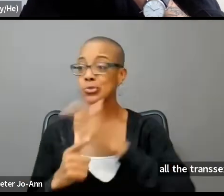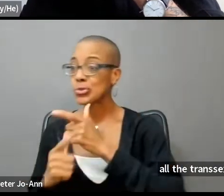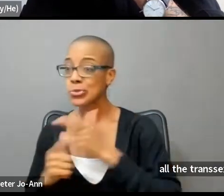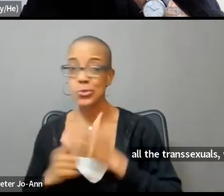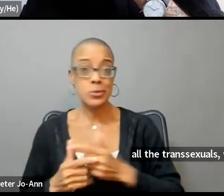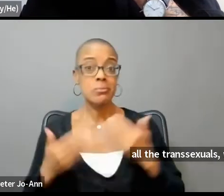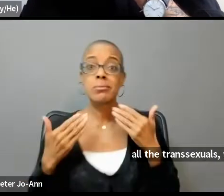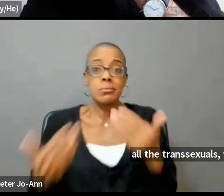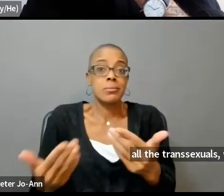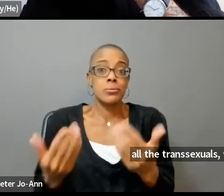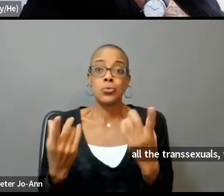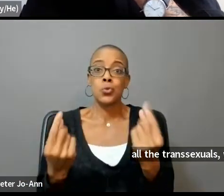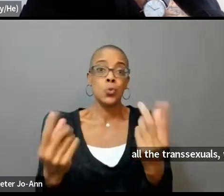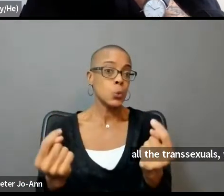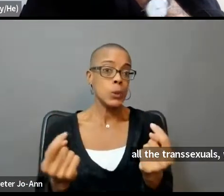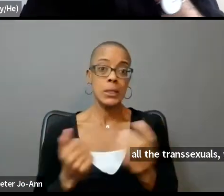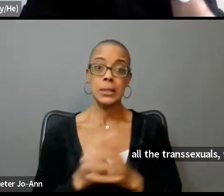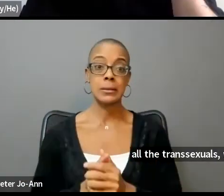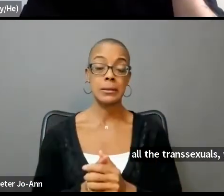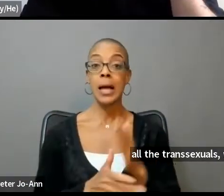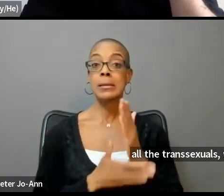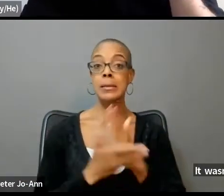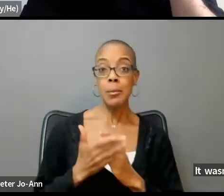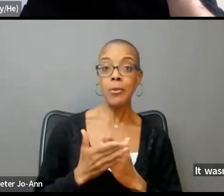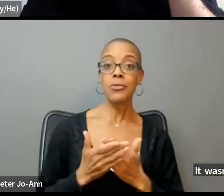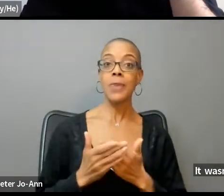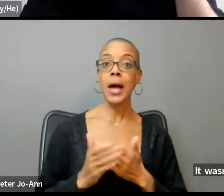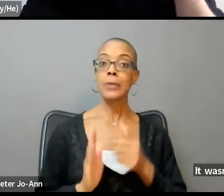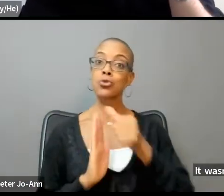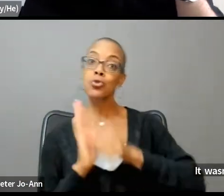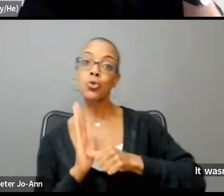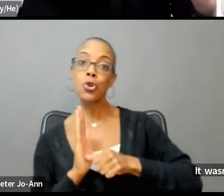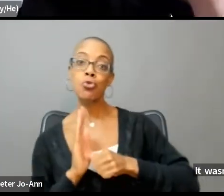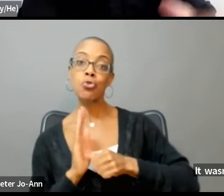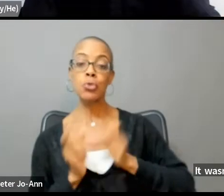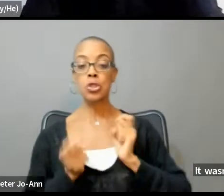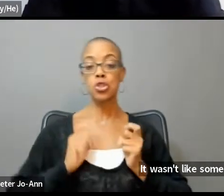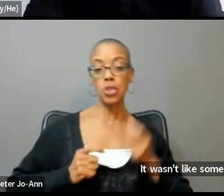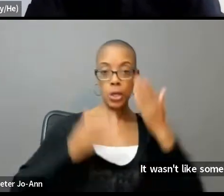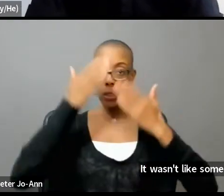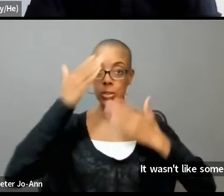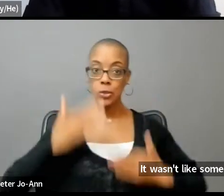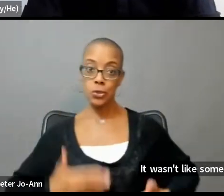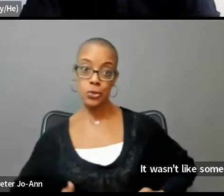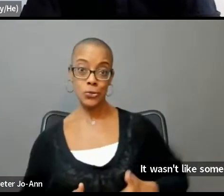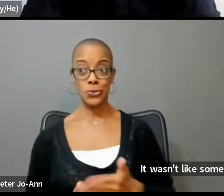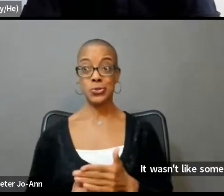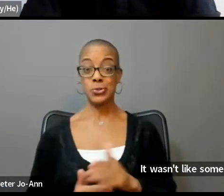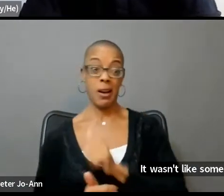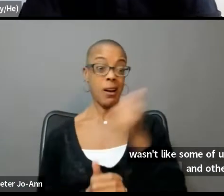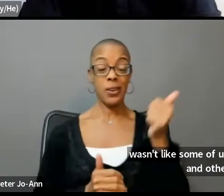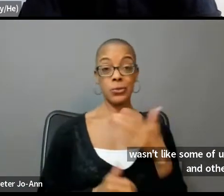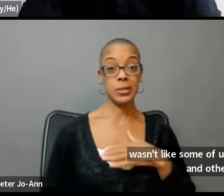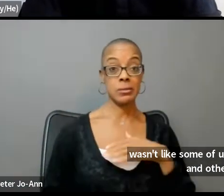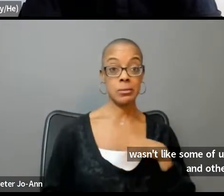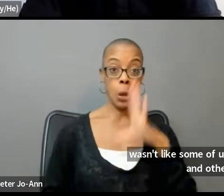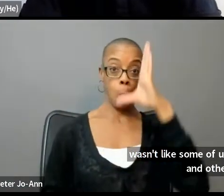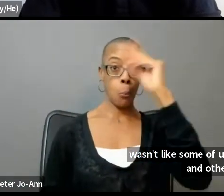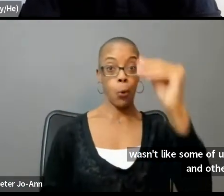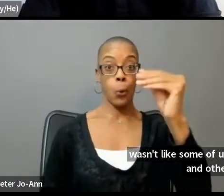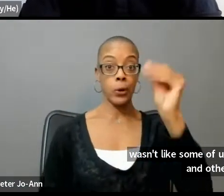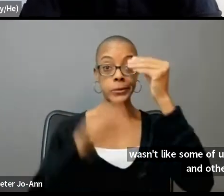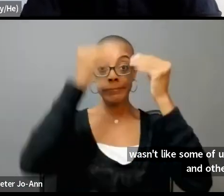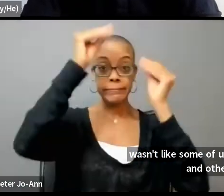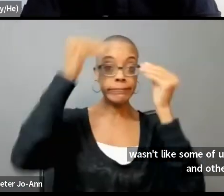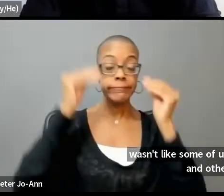wasn't like some of us had augmentation and other things, and others were just straight up boys who created a look and a